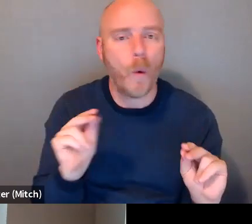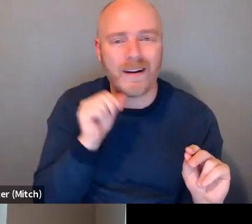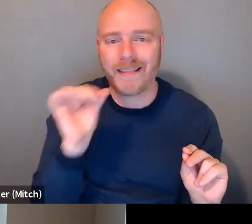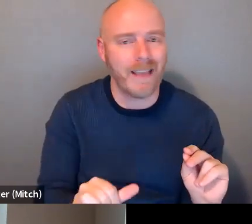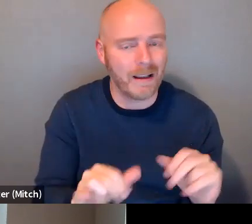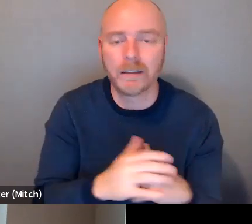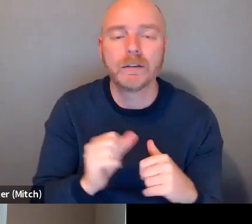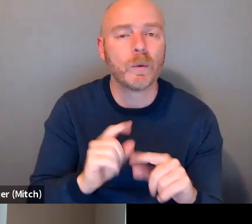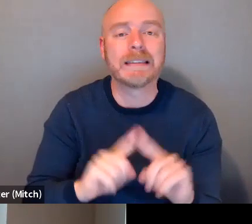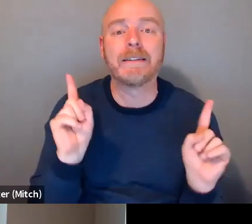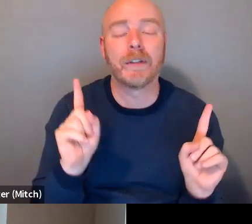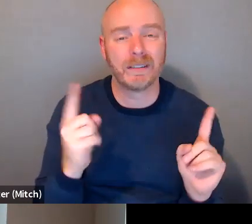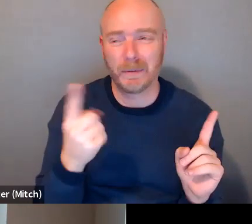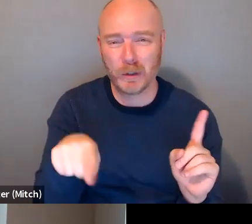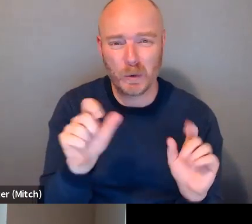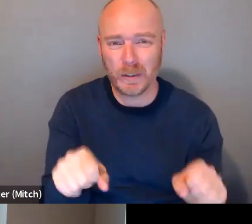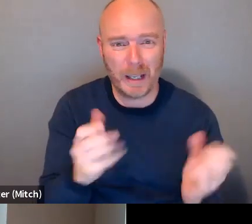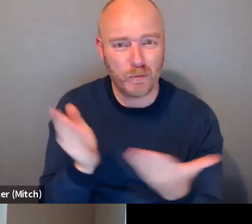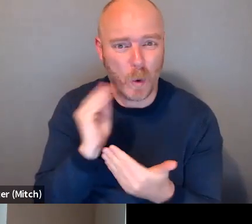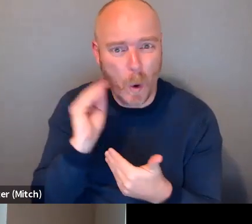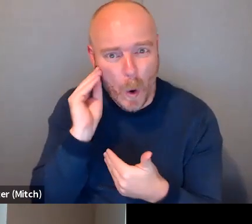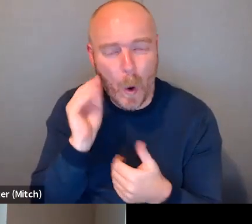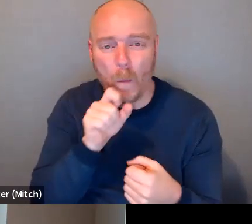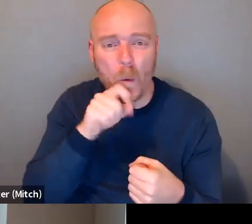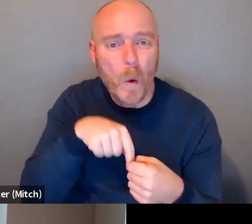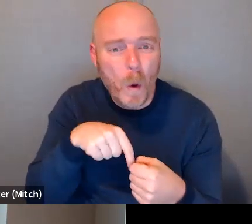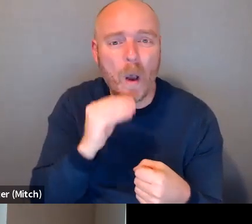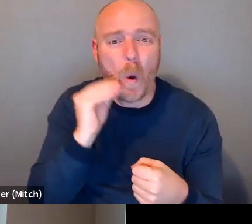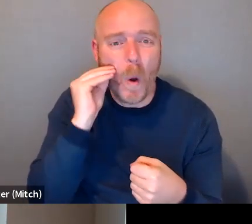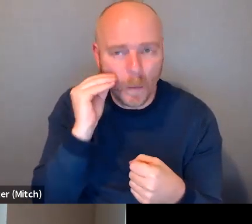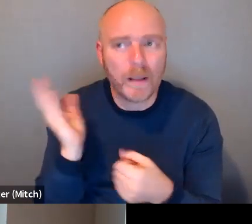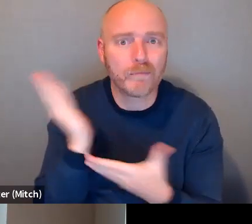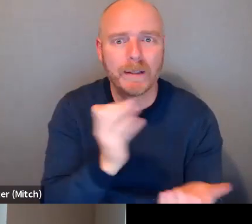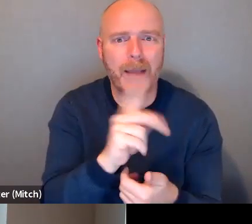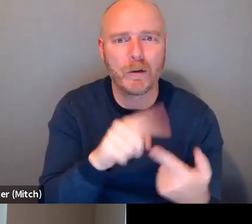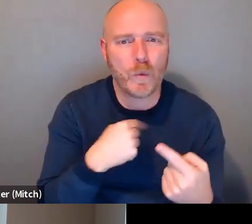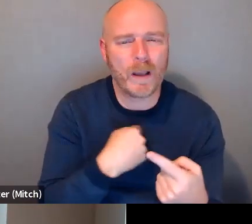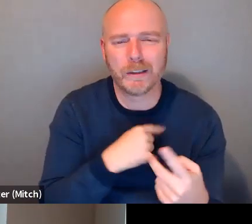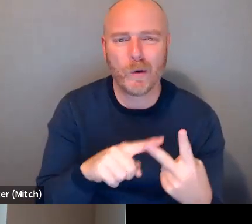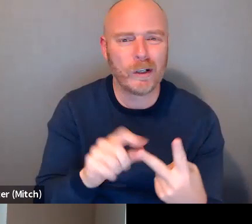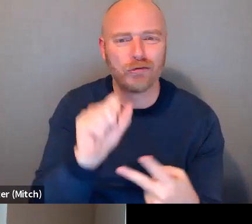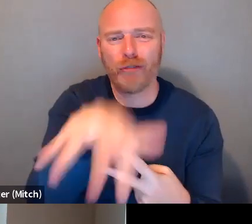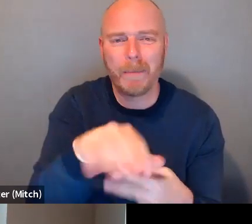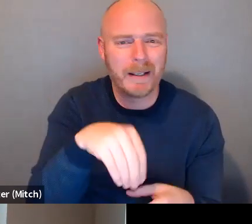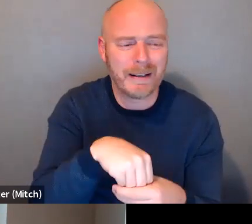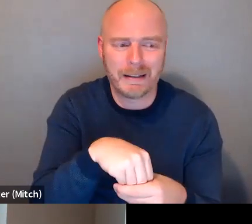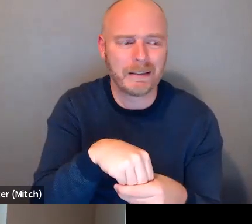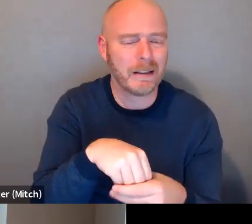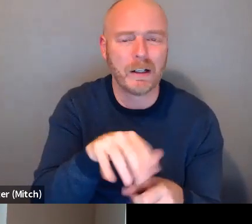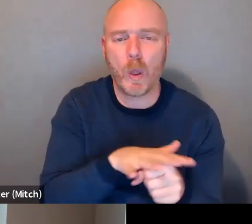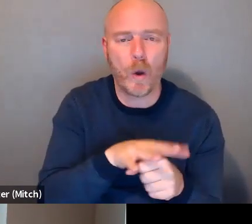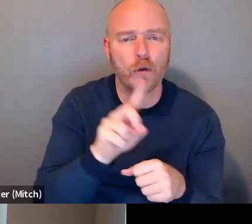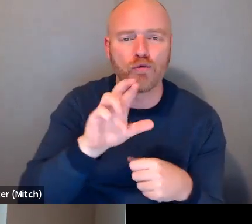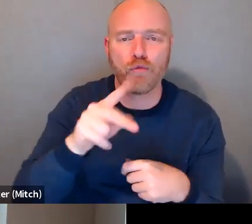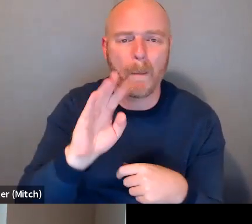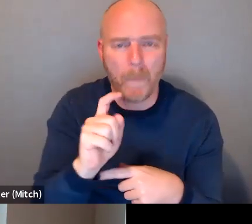at all. And this is something that you could even take home. You could spit in the tube at home and bring it back to us, or just drop it in a local drop